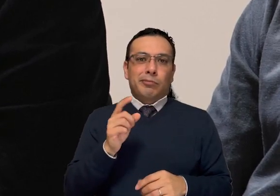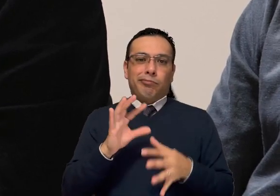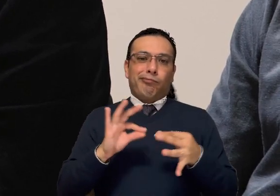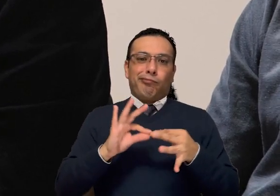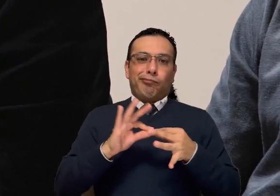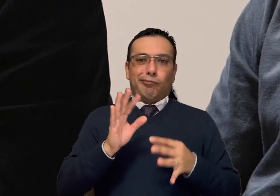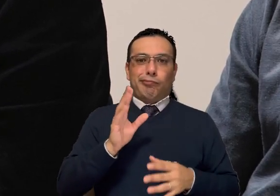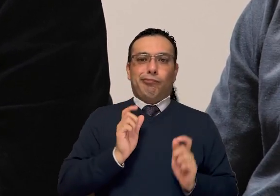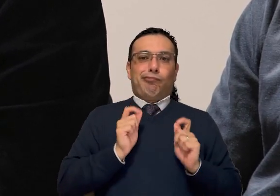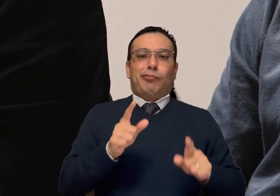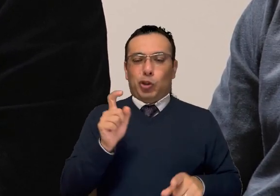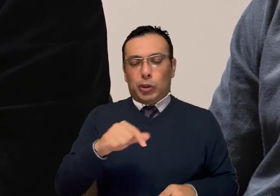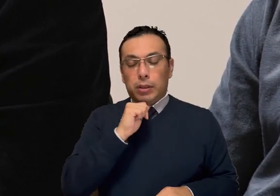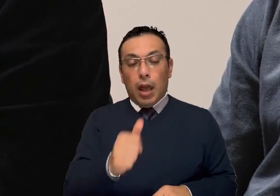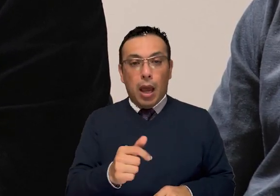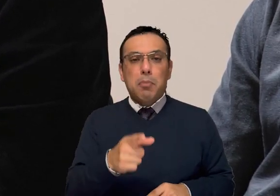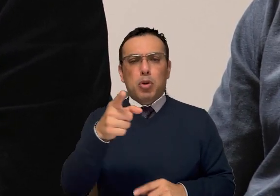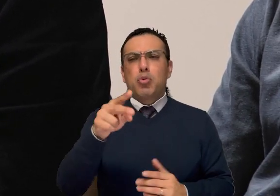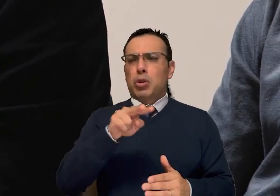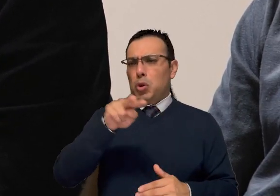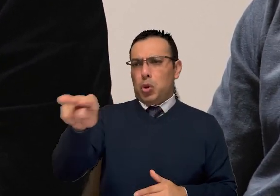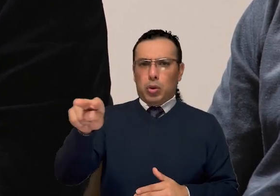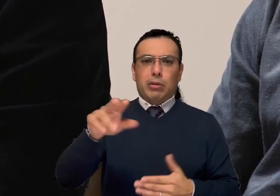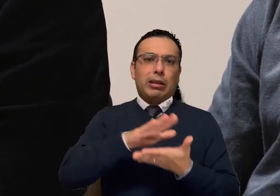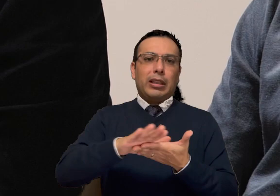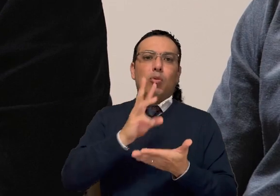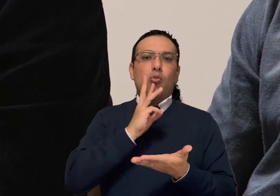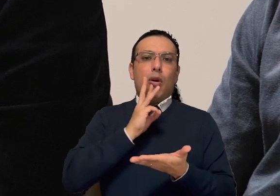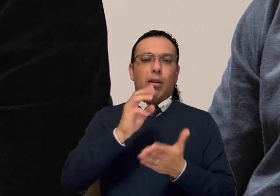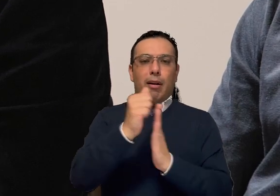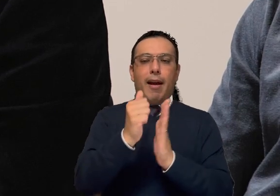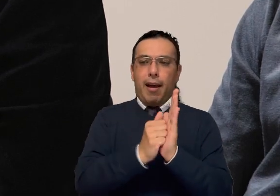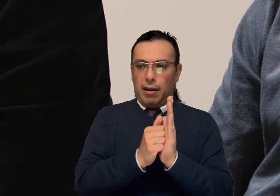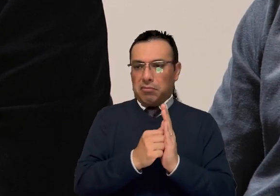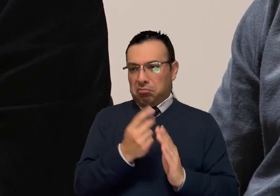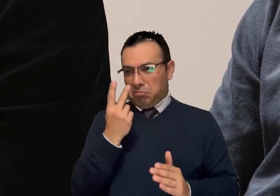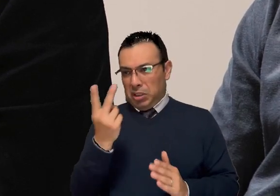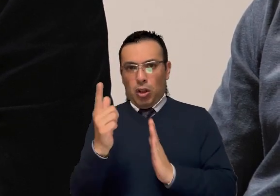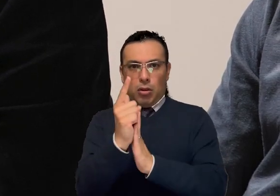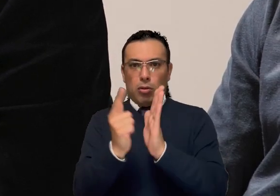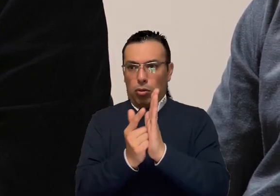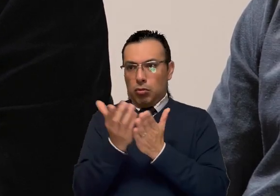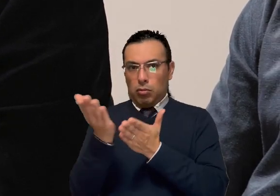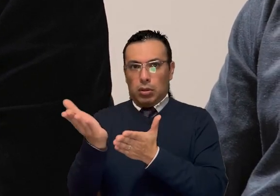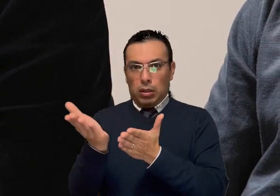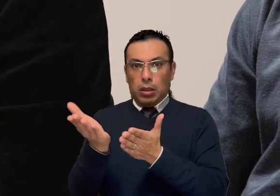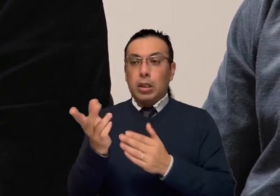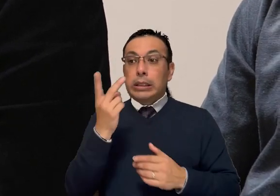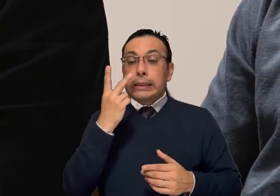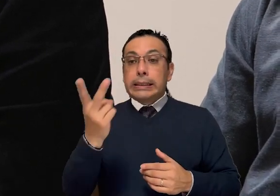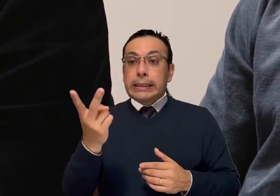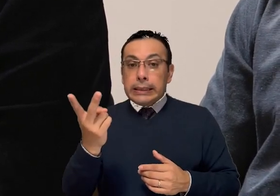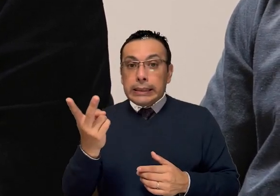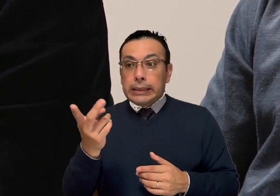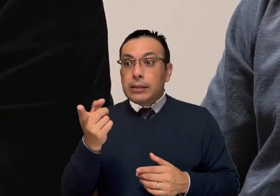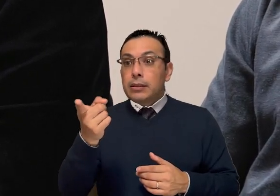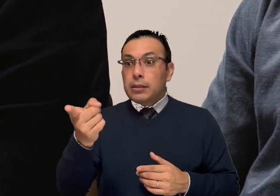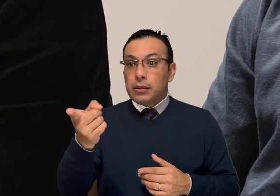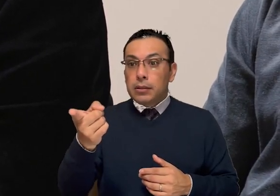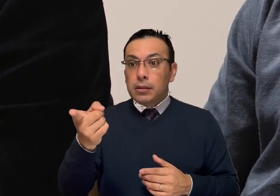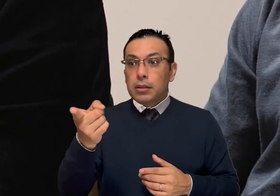law. You can see how much is usually available to the agency for application of a